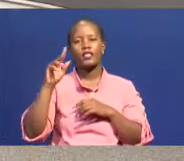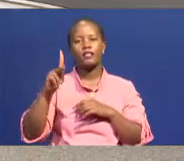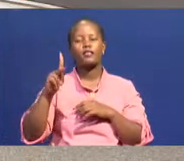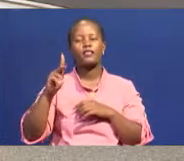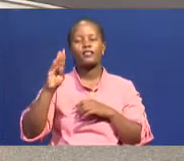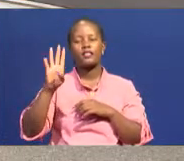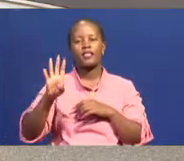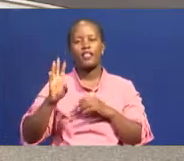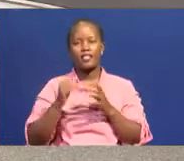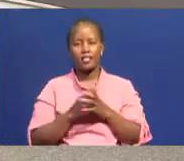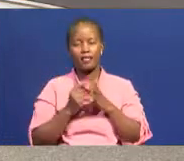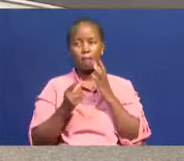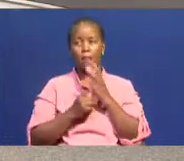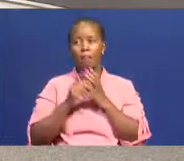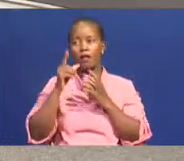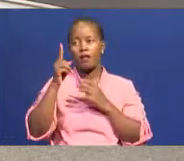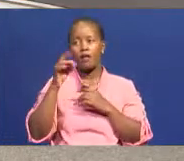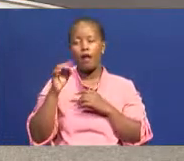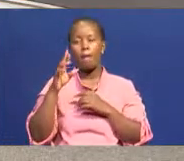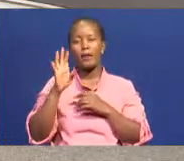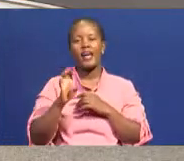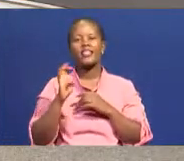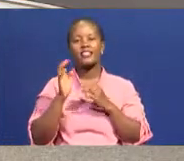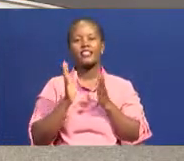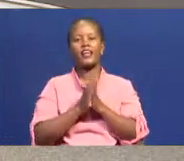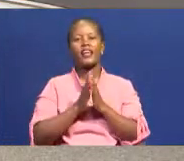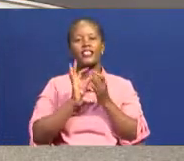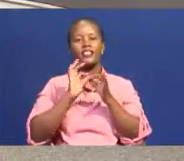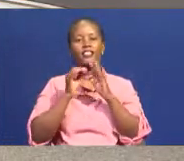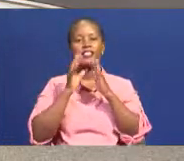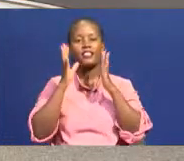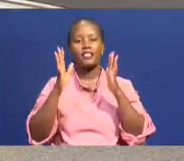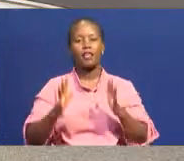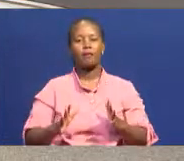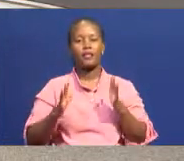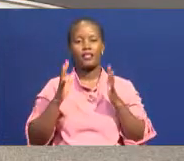www.kbc.co.ke. My name is Irene Muchuma. My co-anchor for language interpretation is